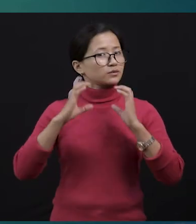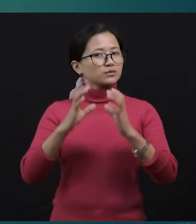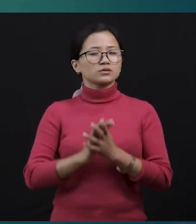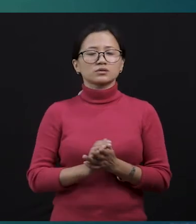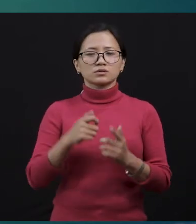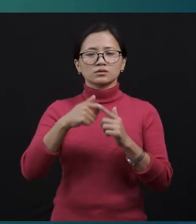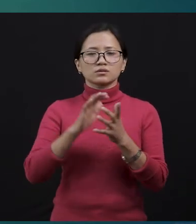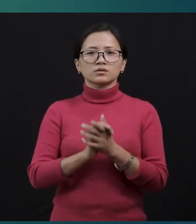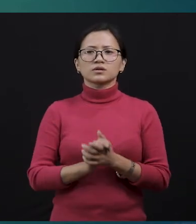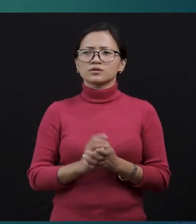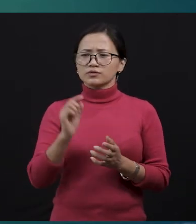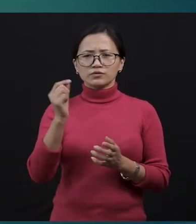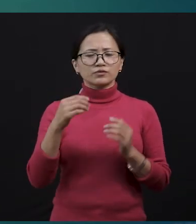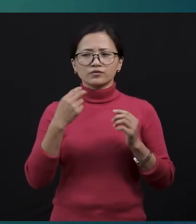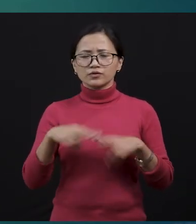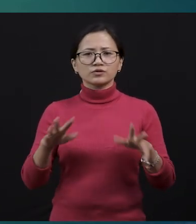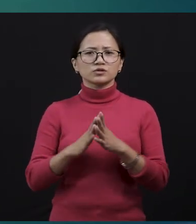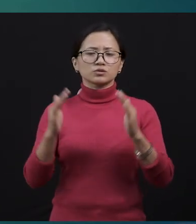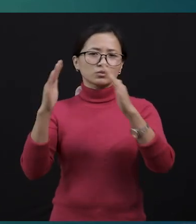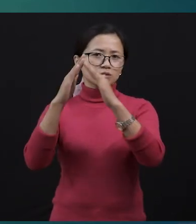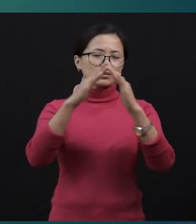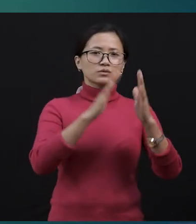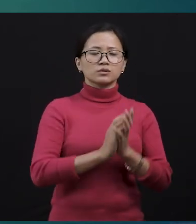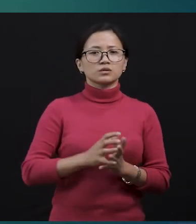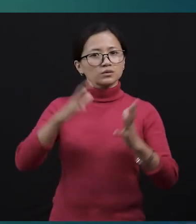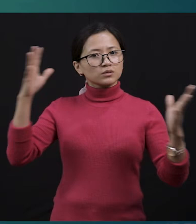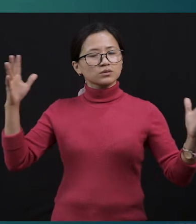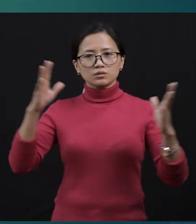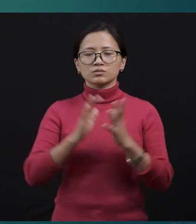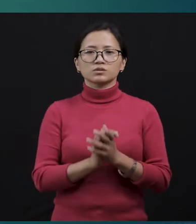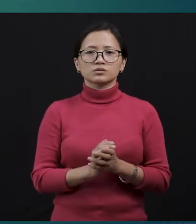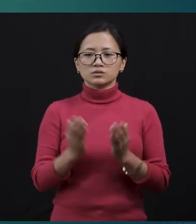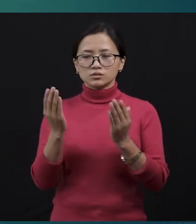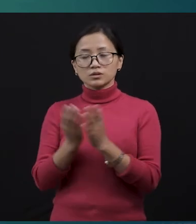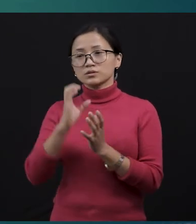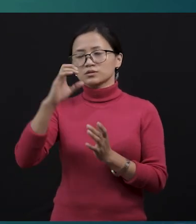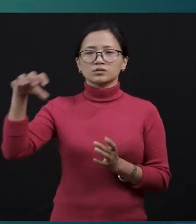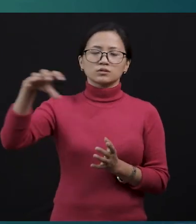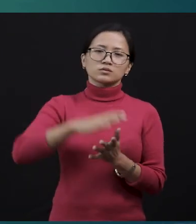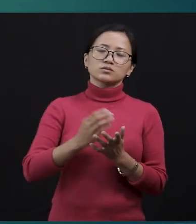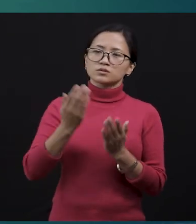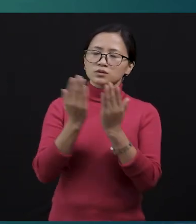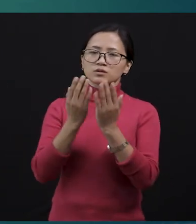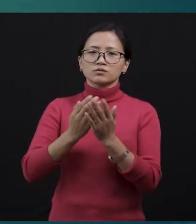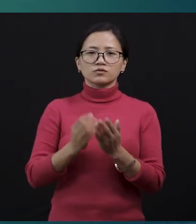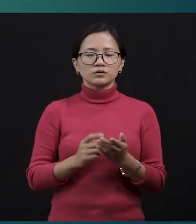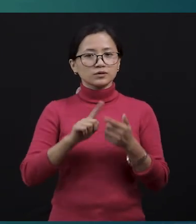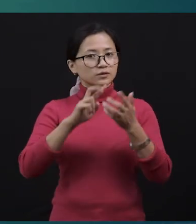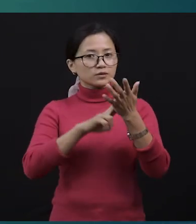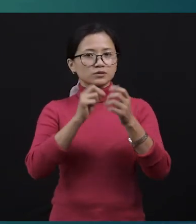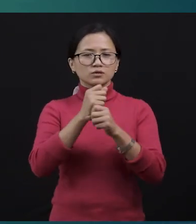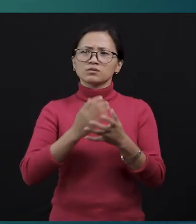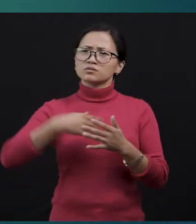Kalpana was just from a very small town, but people from big cities did not go to US to study their engineering, neither did they go to